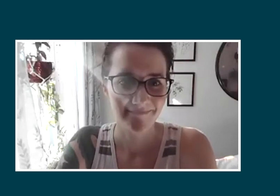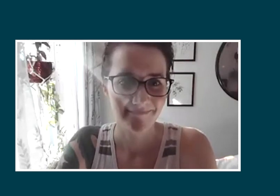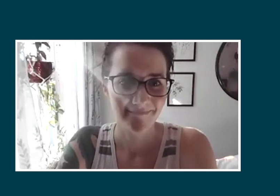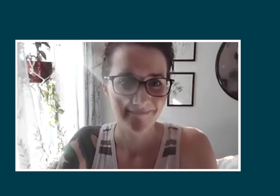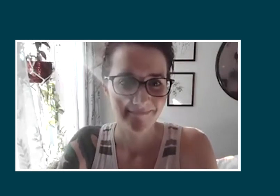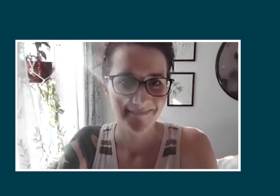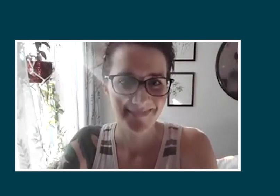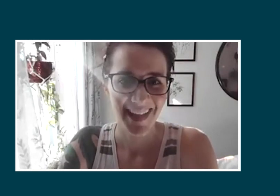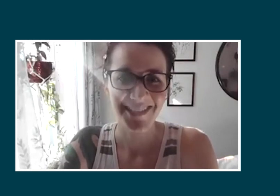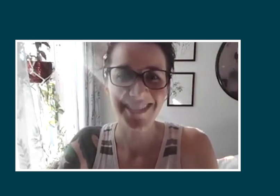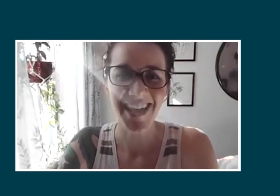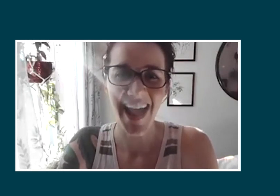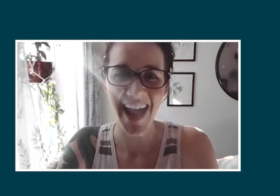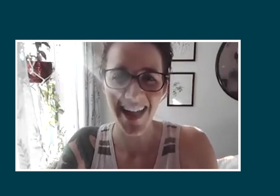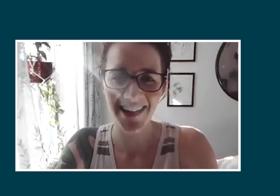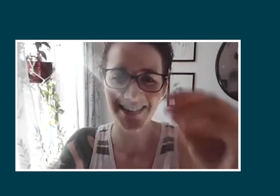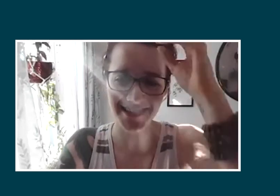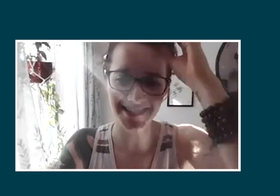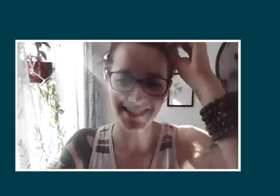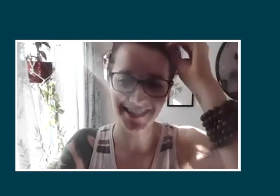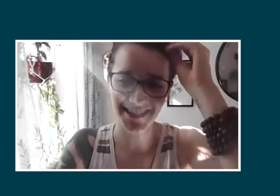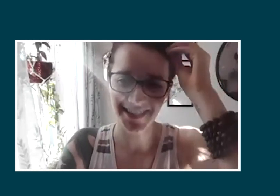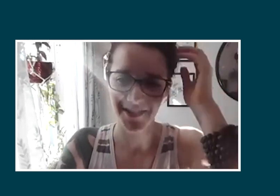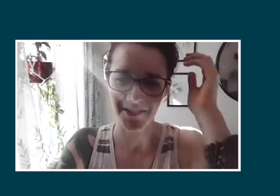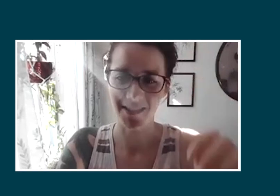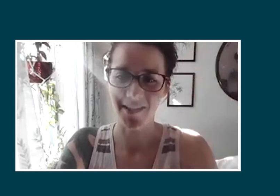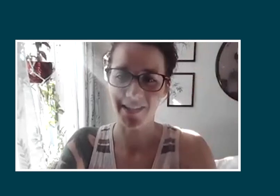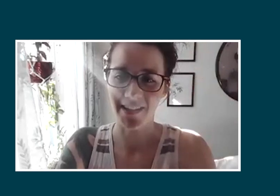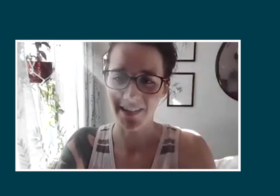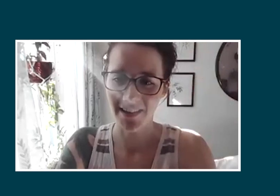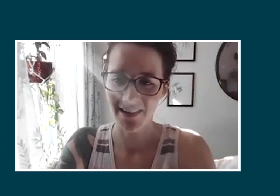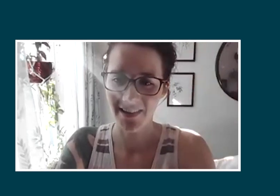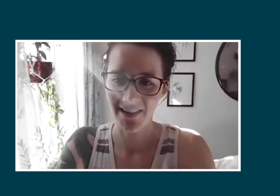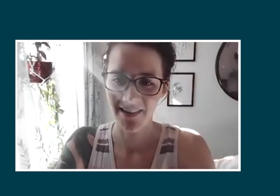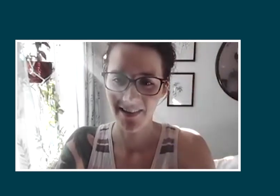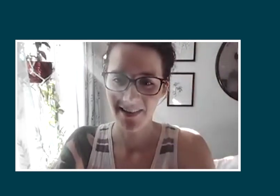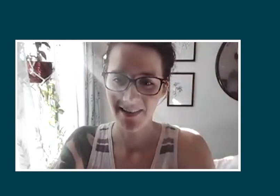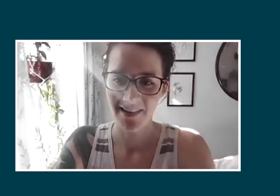if I tried to take a screenshot real quick? Would that be okay? Love it.